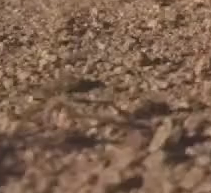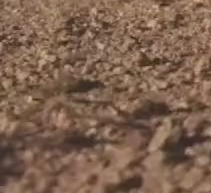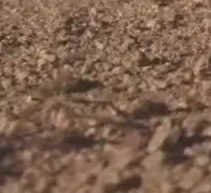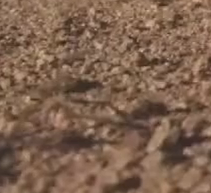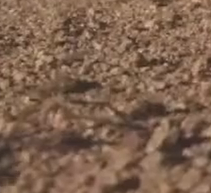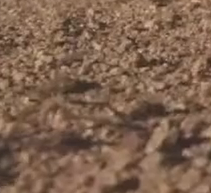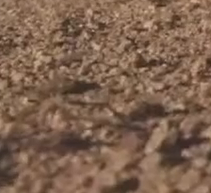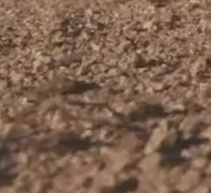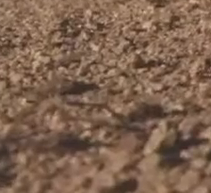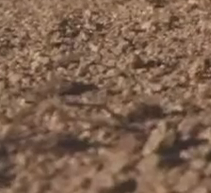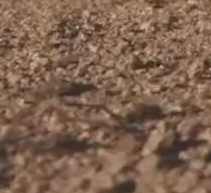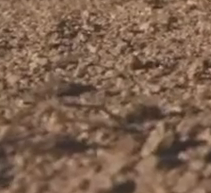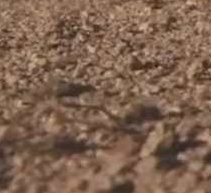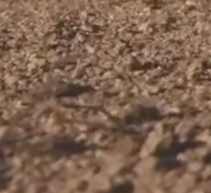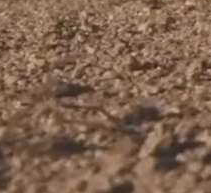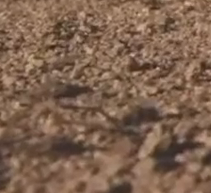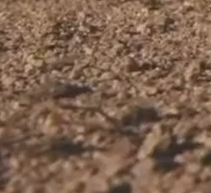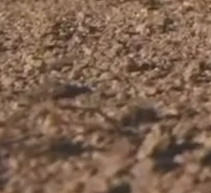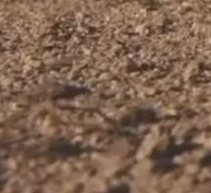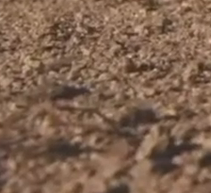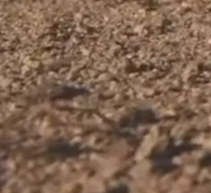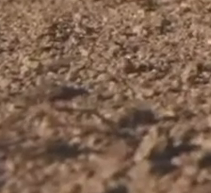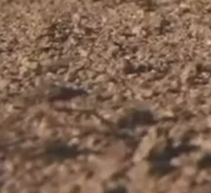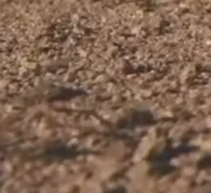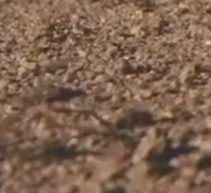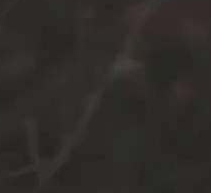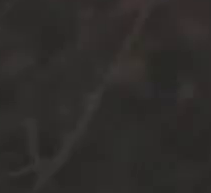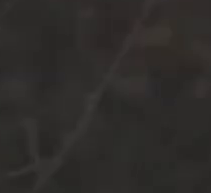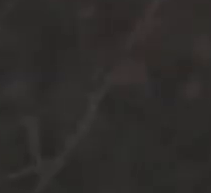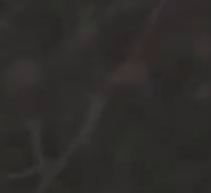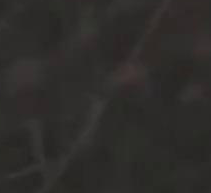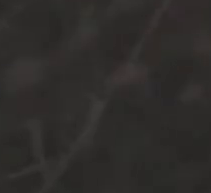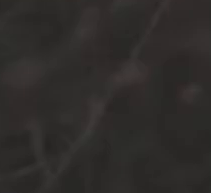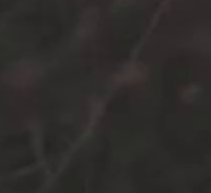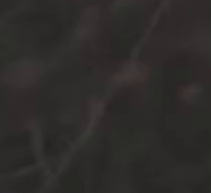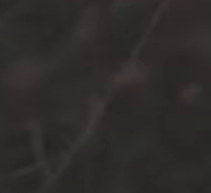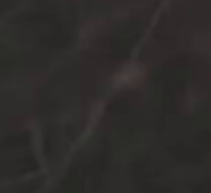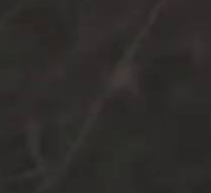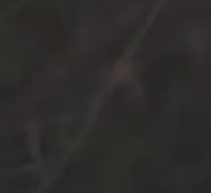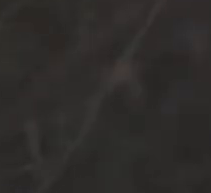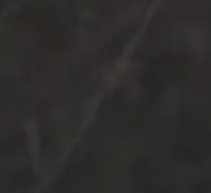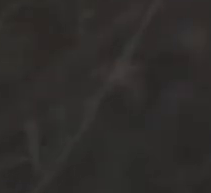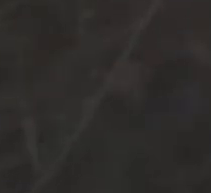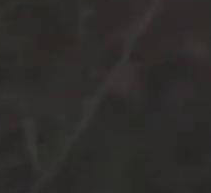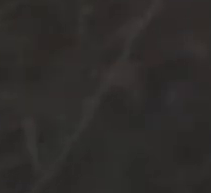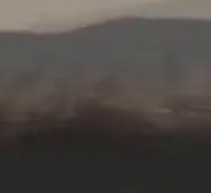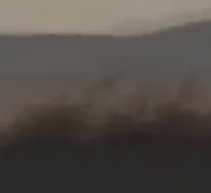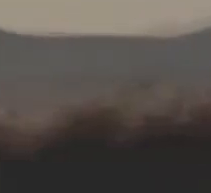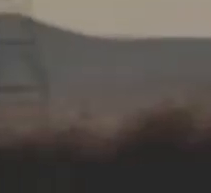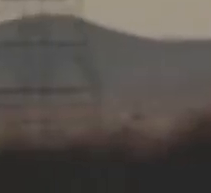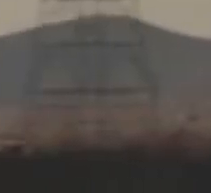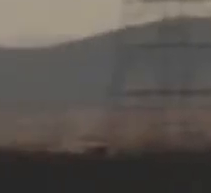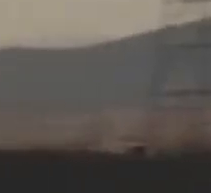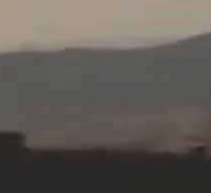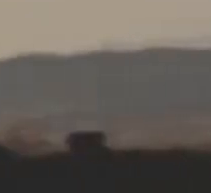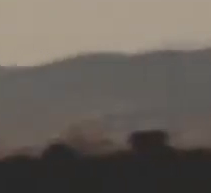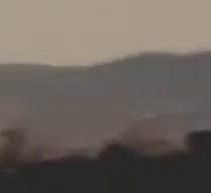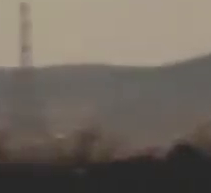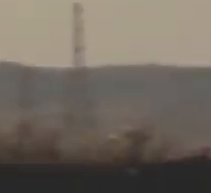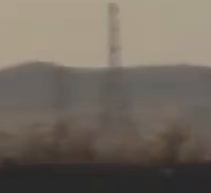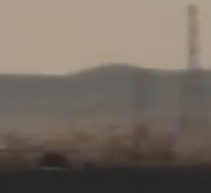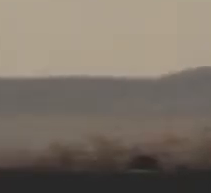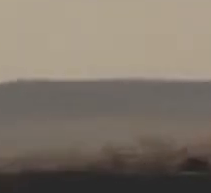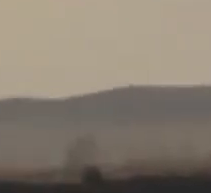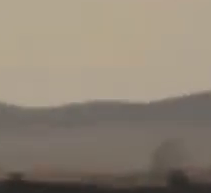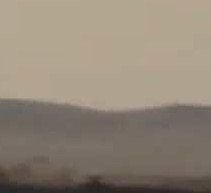He will put his angels in charge of you to watch over you carefully. For he will command his angels concerning you to guard you in all